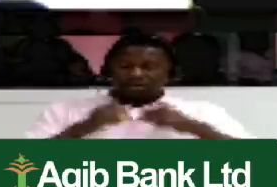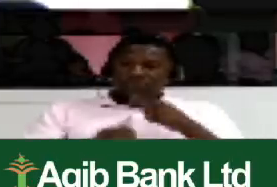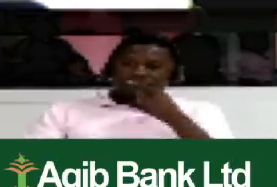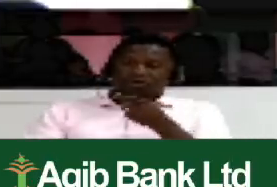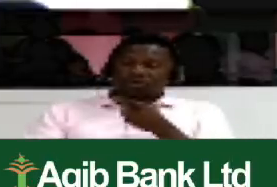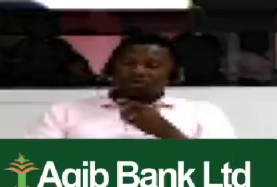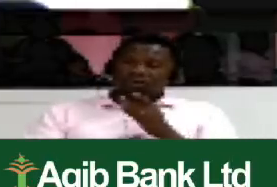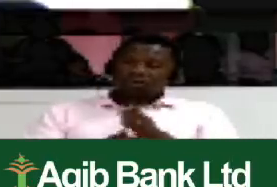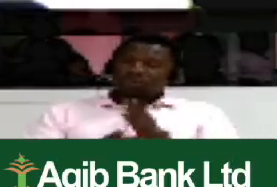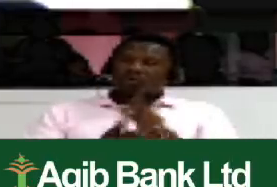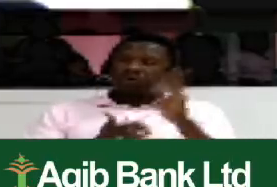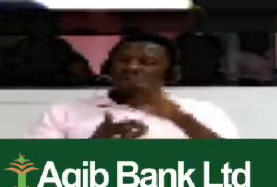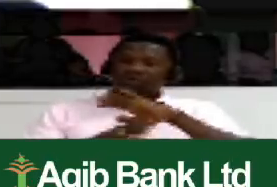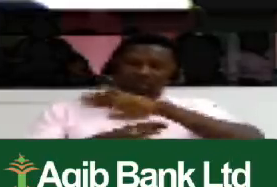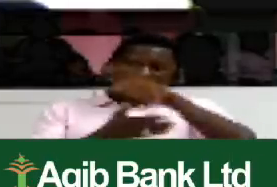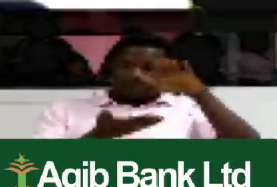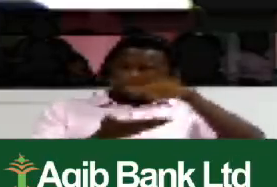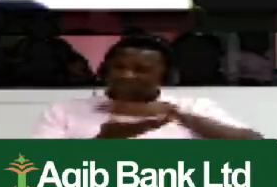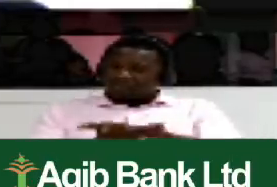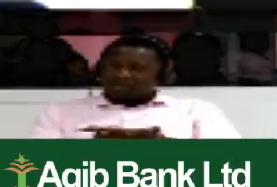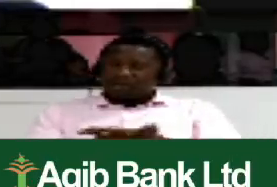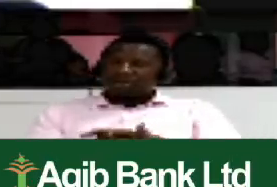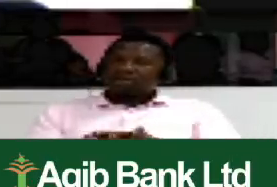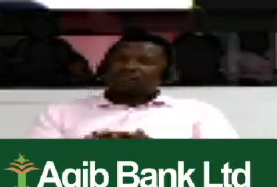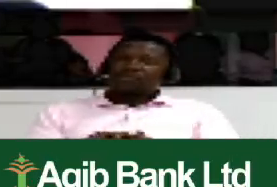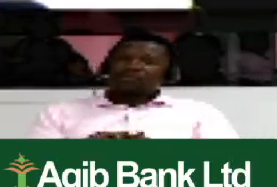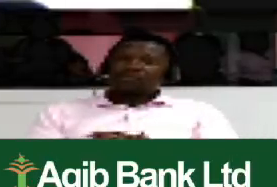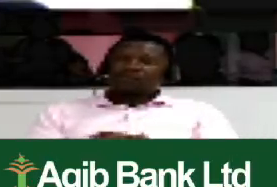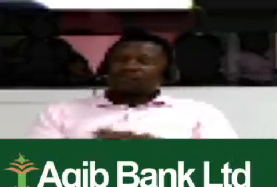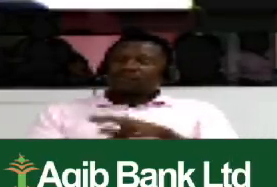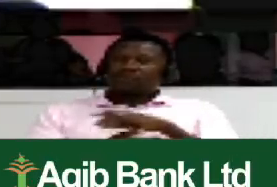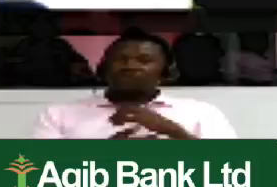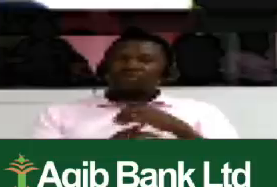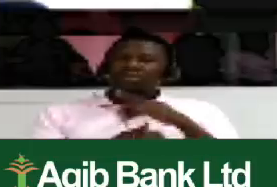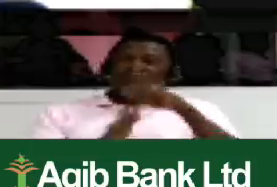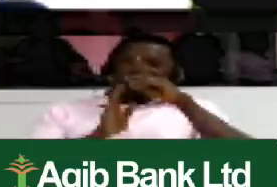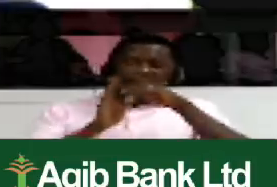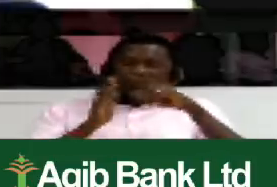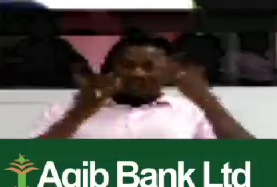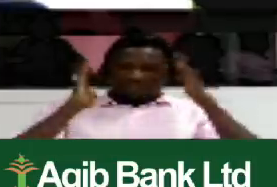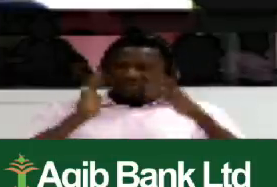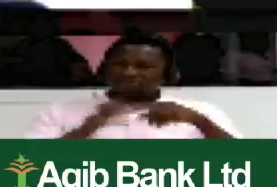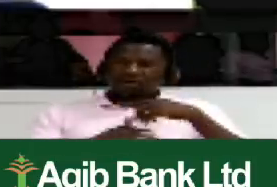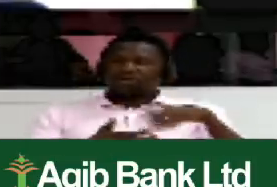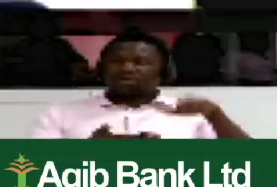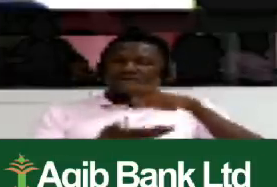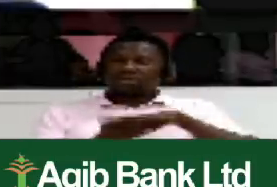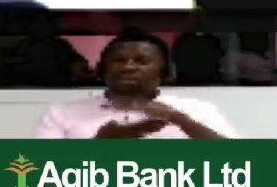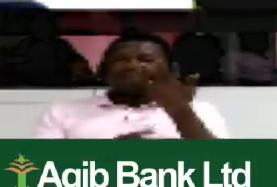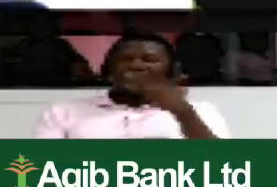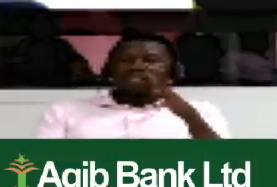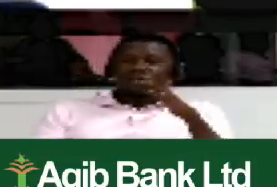well, what impact did this, the events of April 10 and 11 have on you?